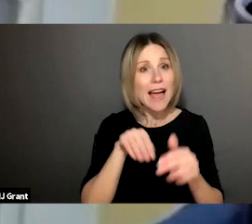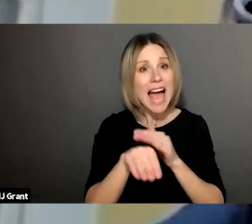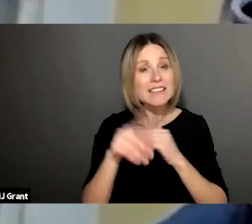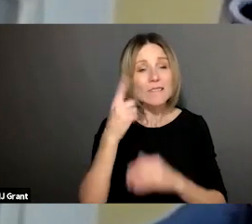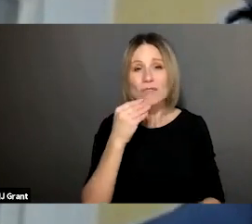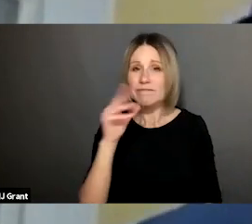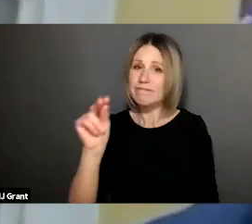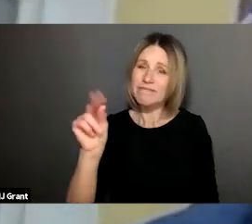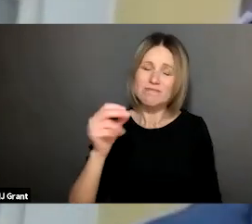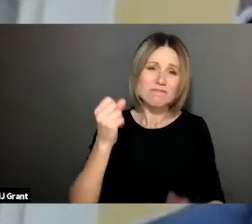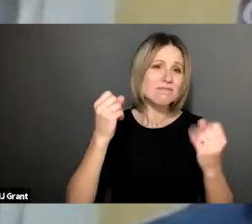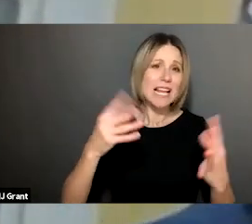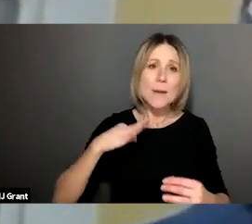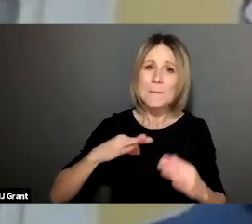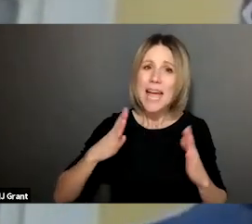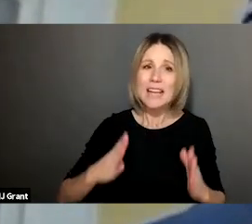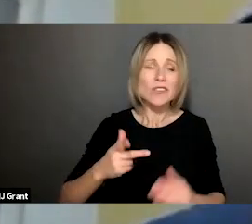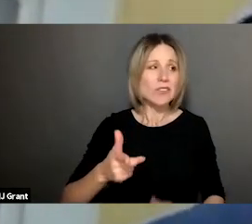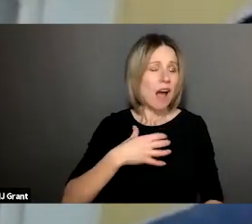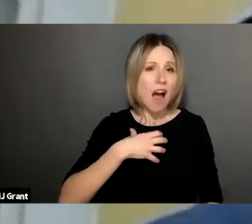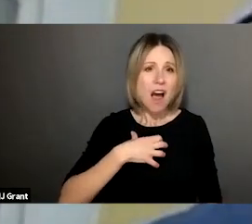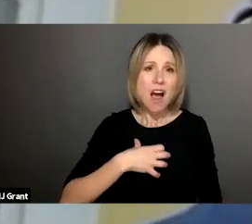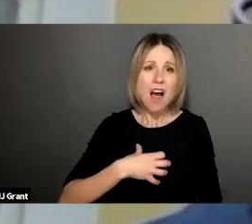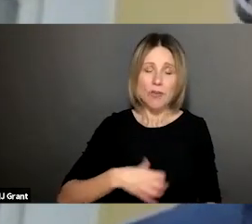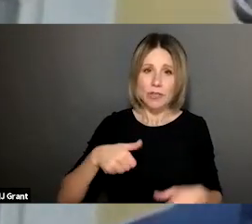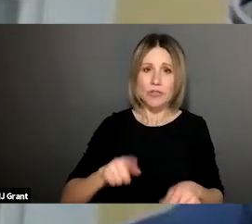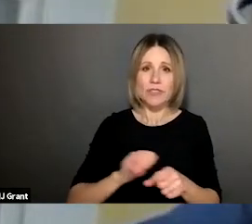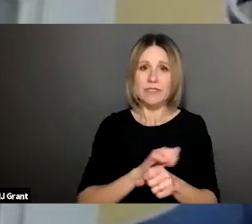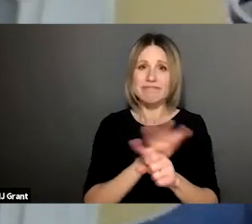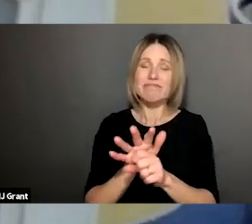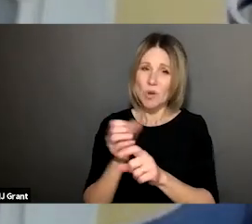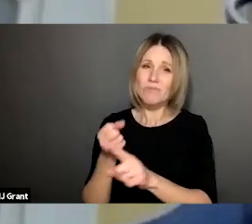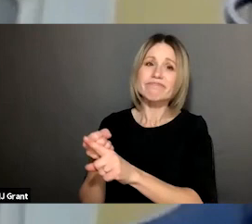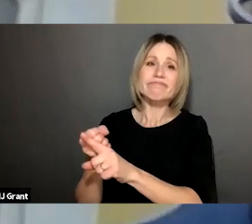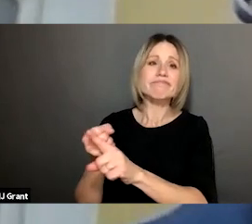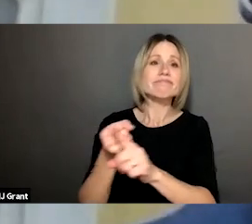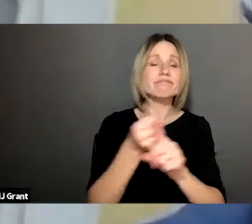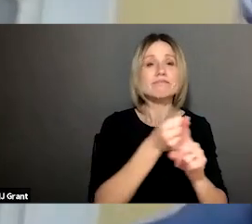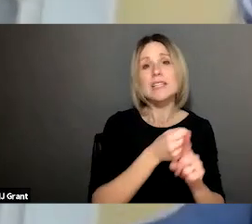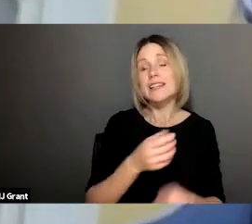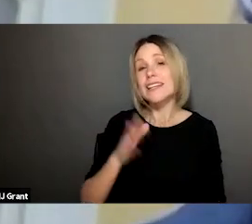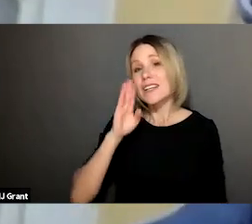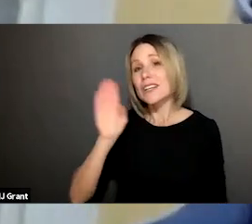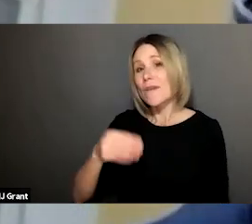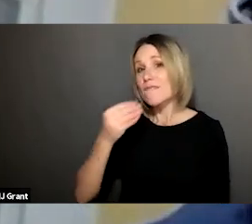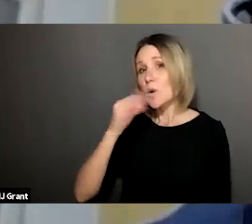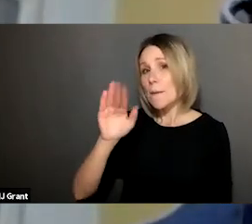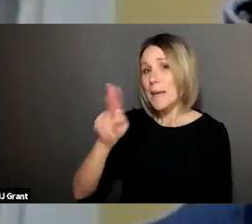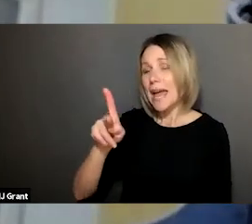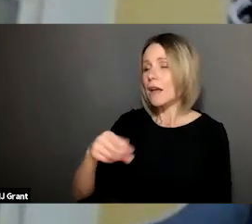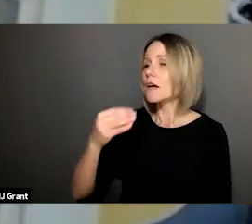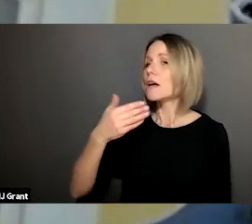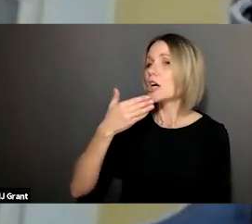the pandemic. No community in our state is unaffected. And the Good Shepherd Food Bank, Maine's largest hunger